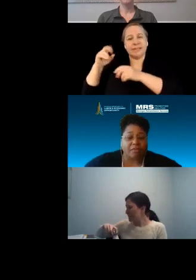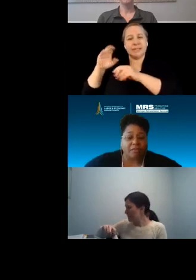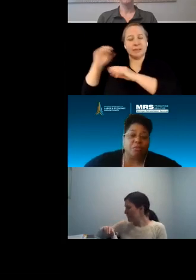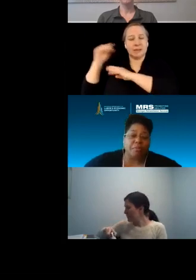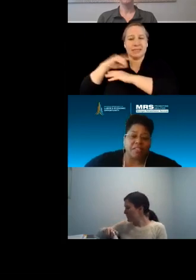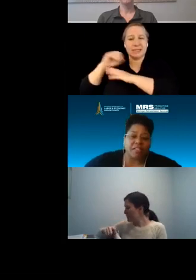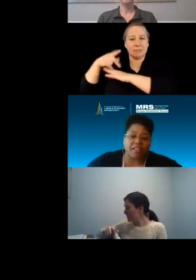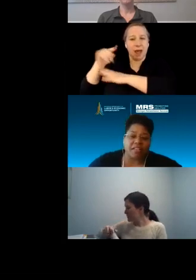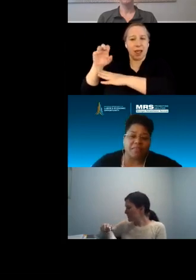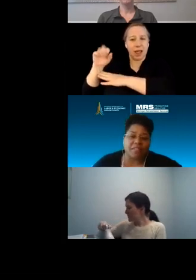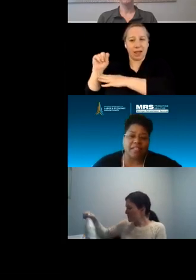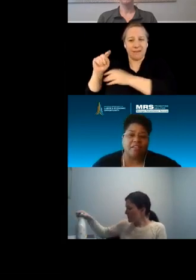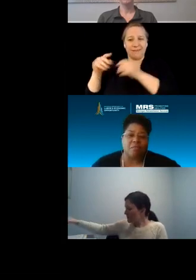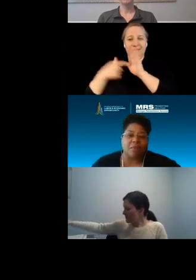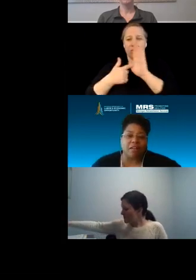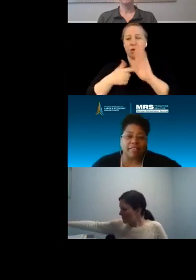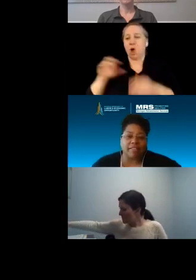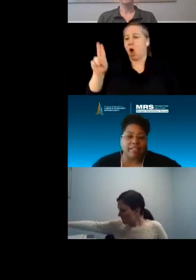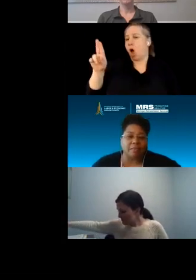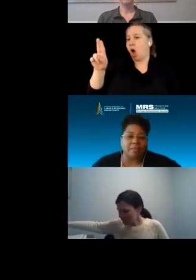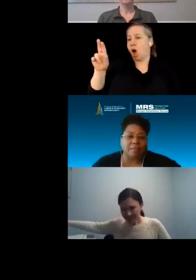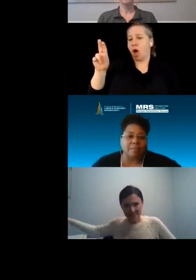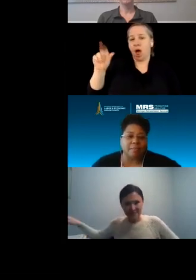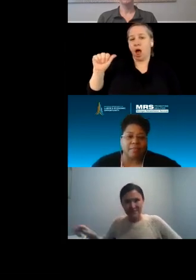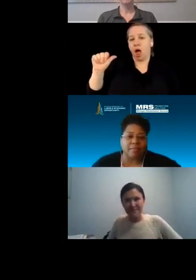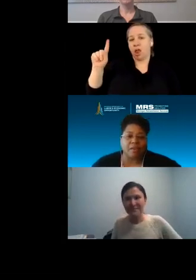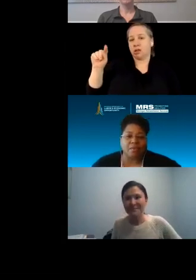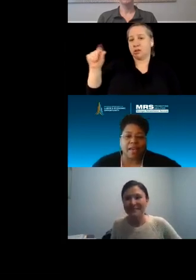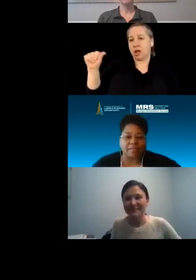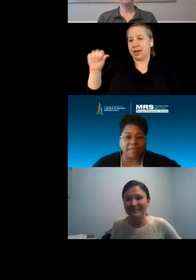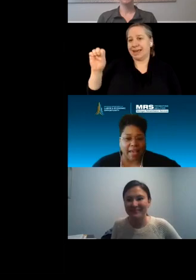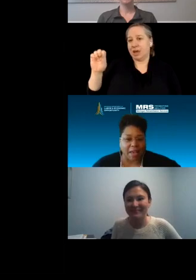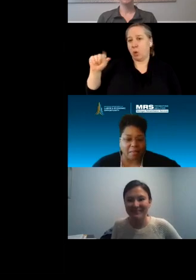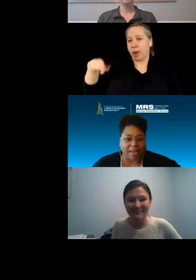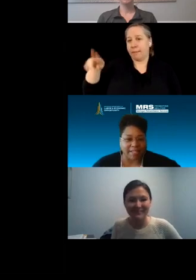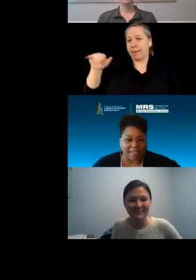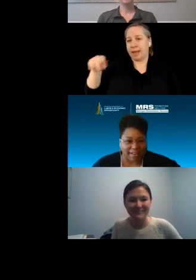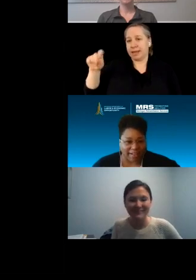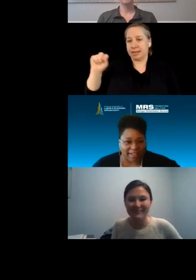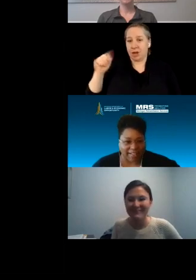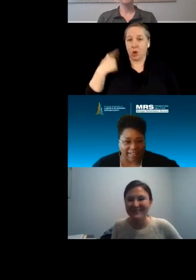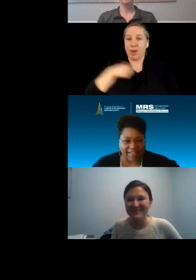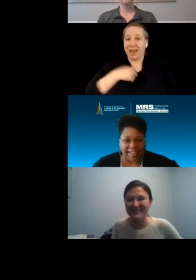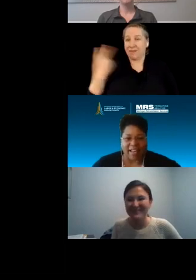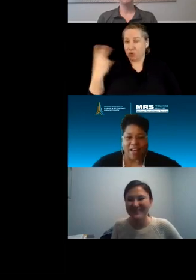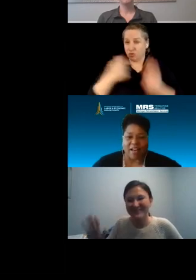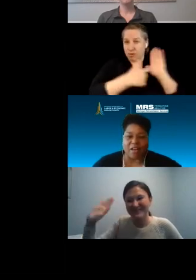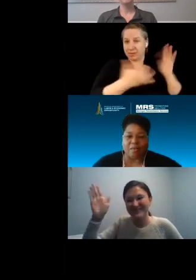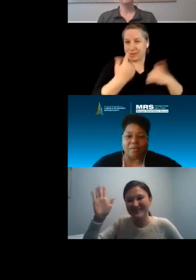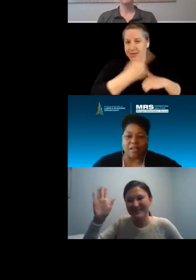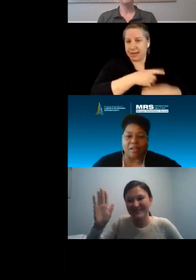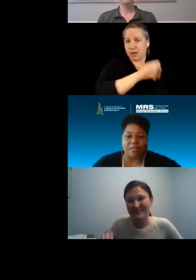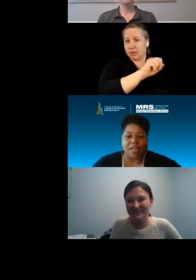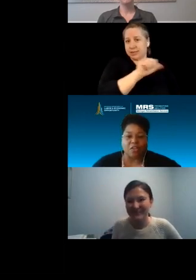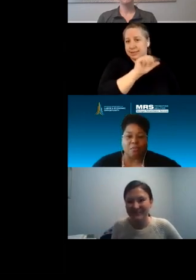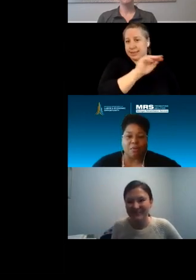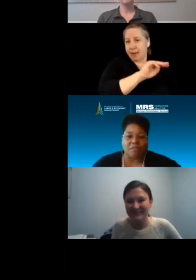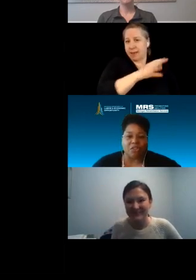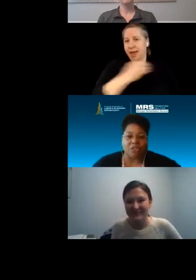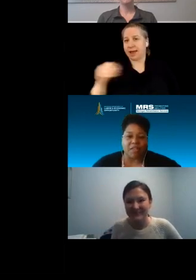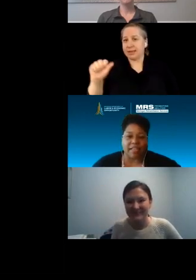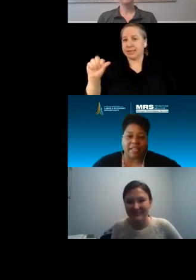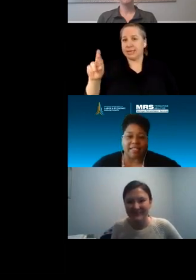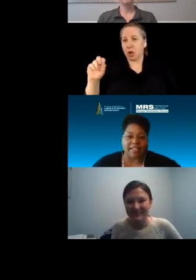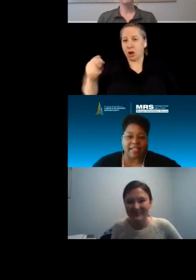have two representatives today from Alta. We have Sam and Sarah. Um, Thank you both